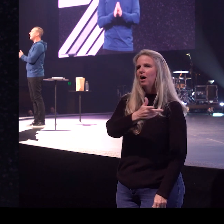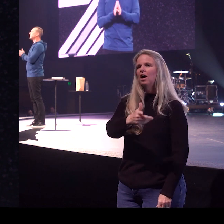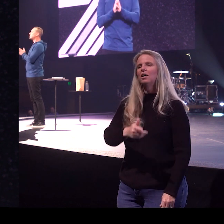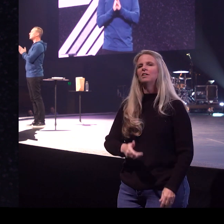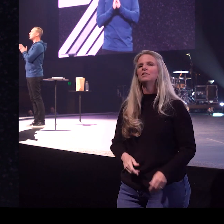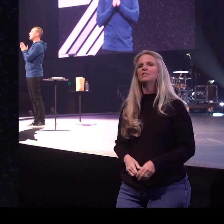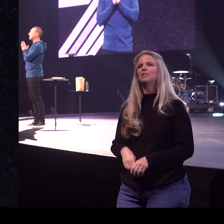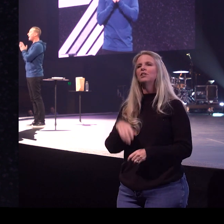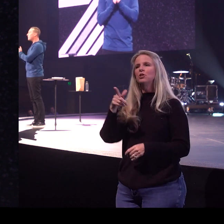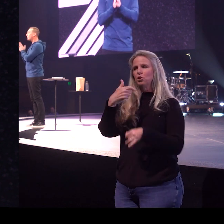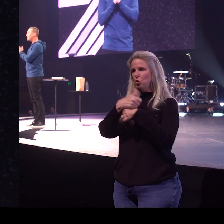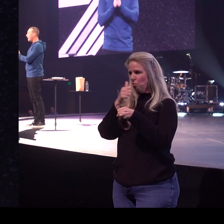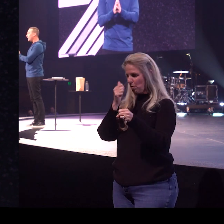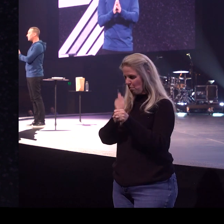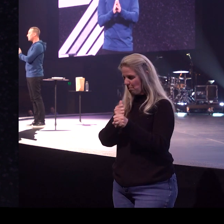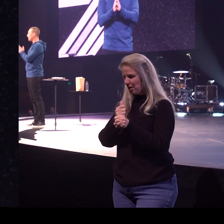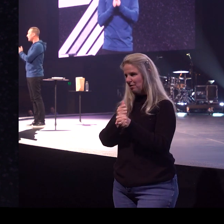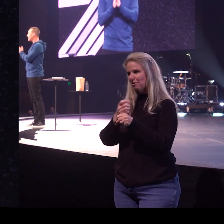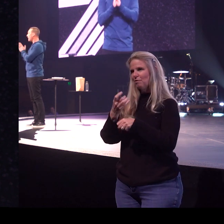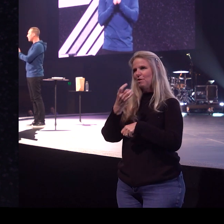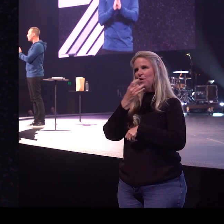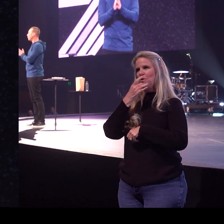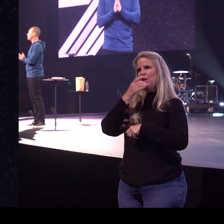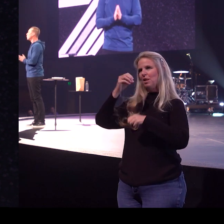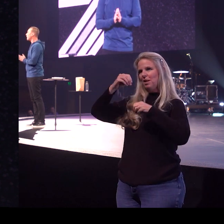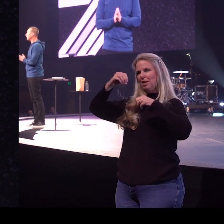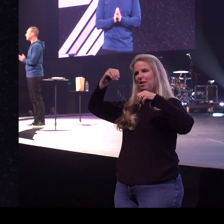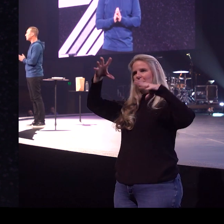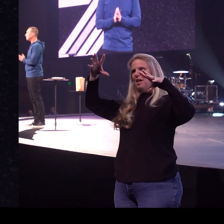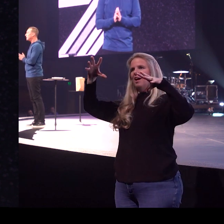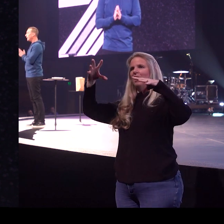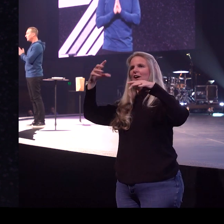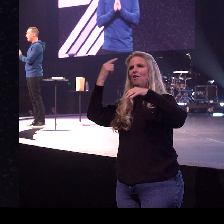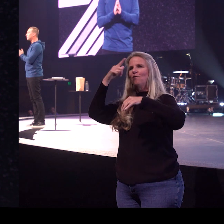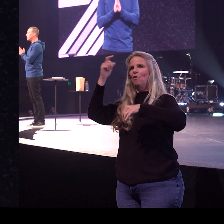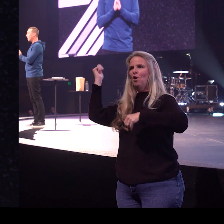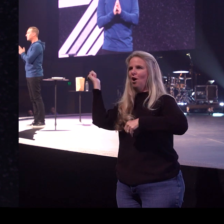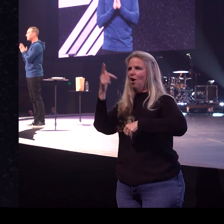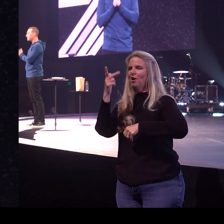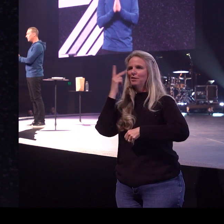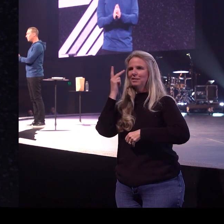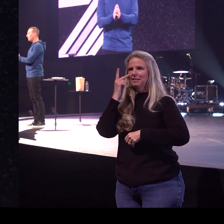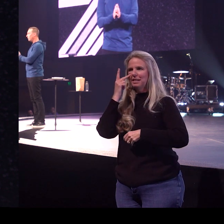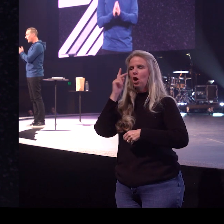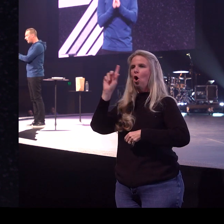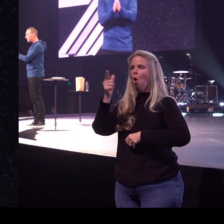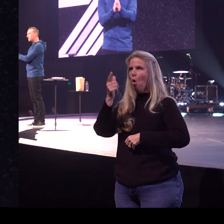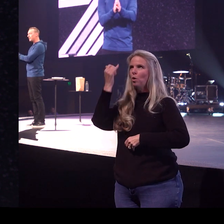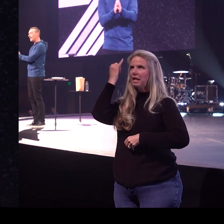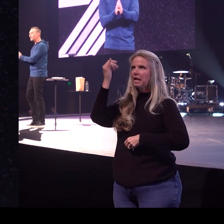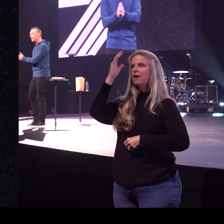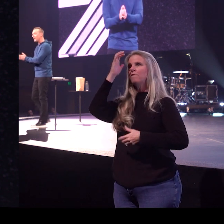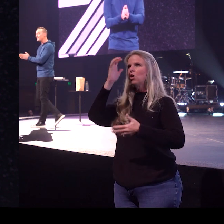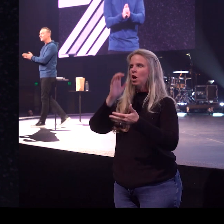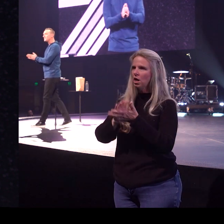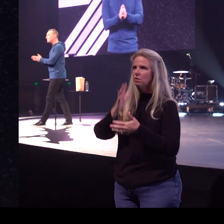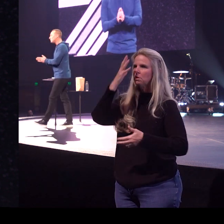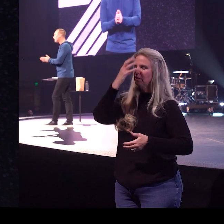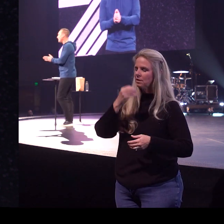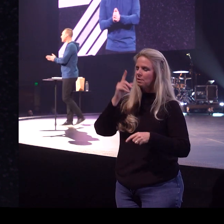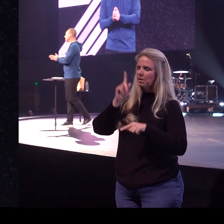were designed to turn on every light, to be a light in every room you walk into, unless your husband's sleeping, okay? Let's just get that